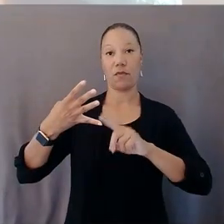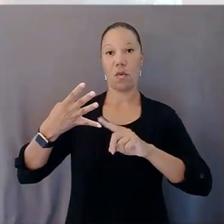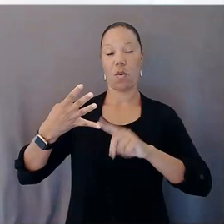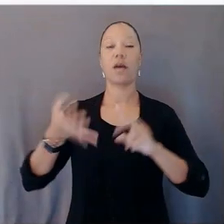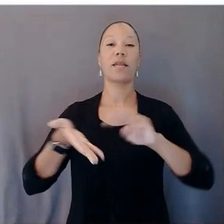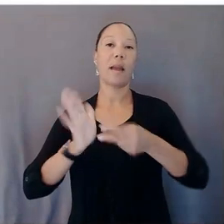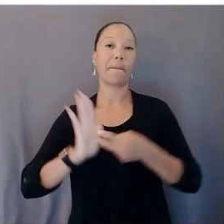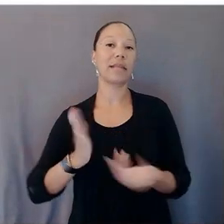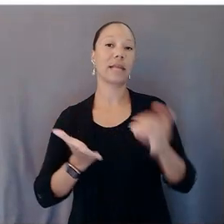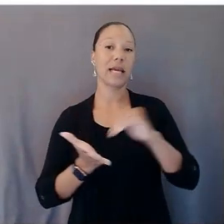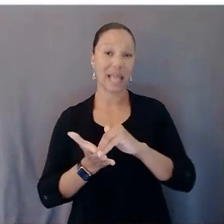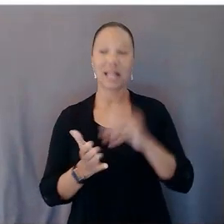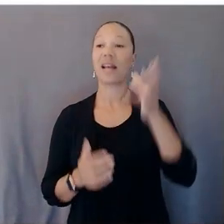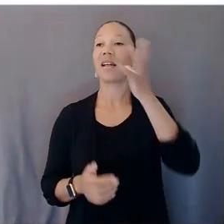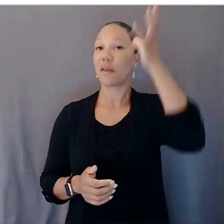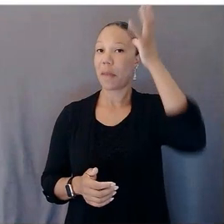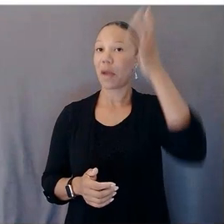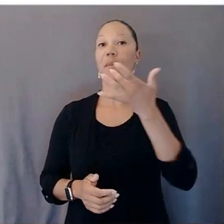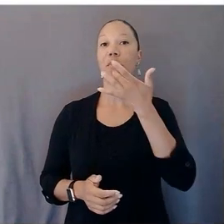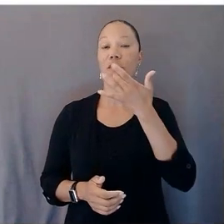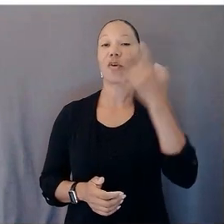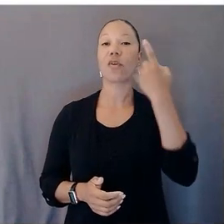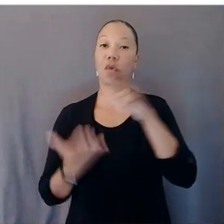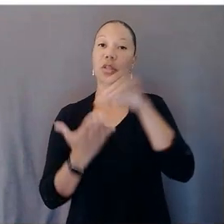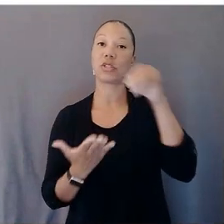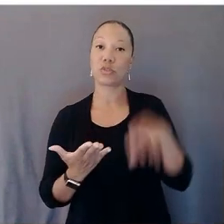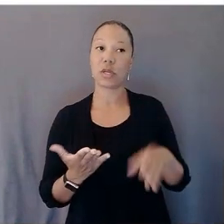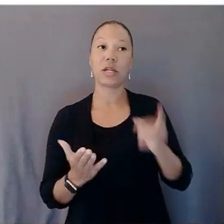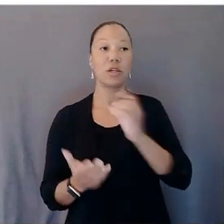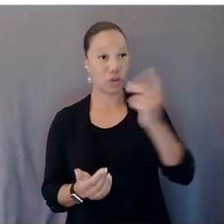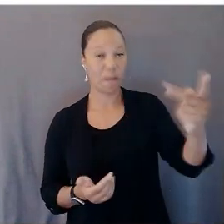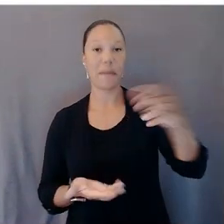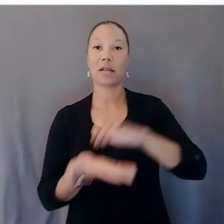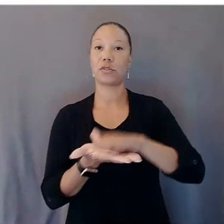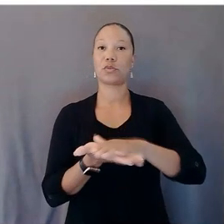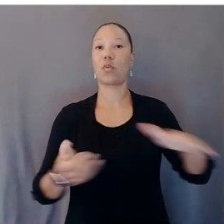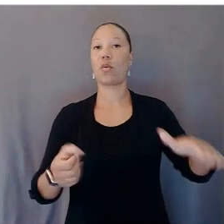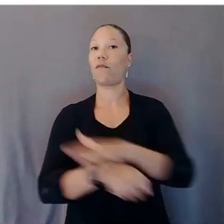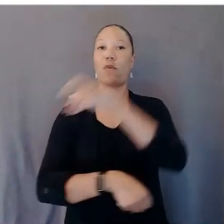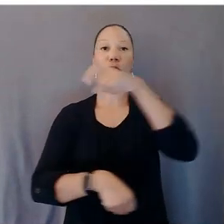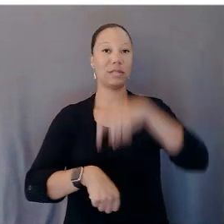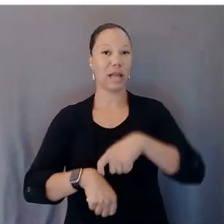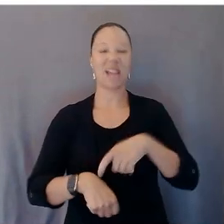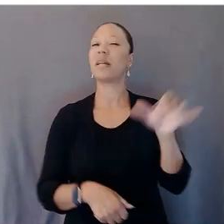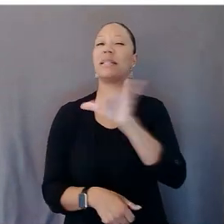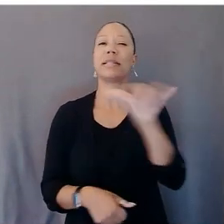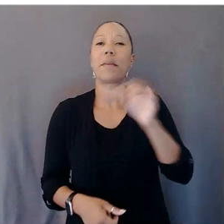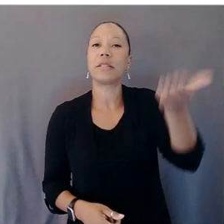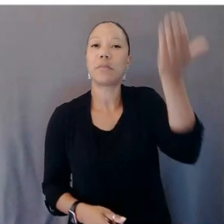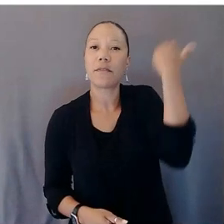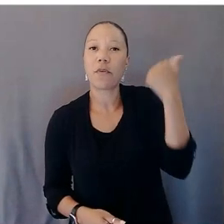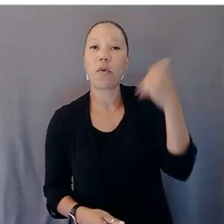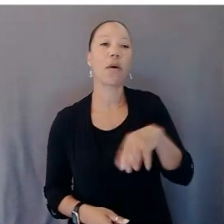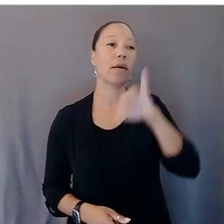out, I have a preference to have my child back at school completely like it was back in January